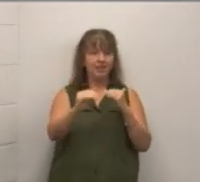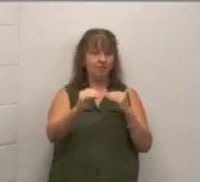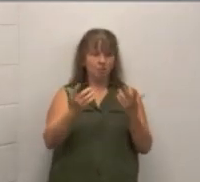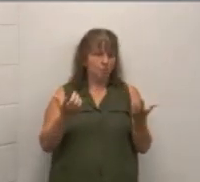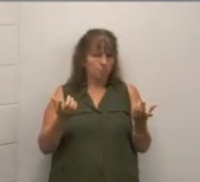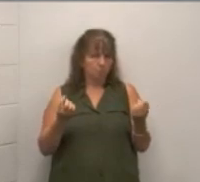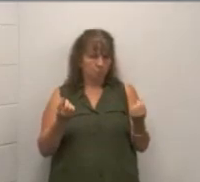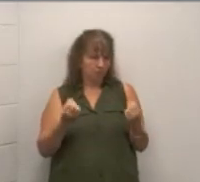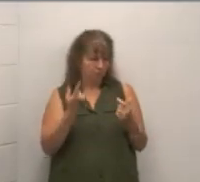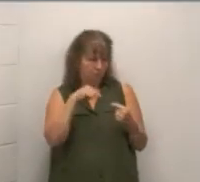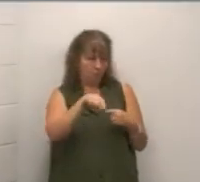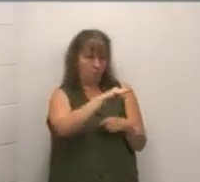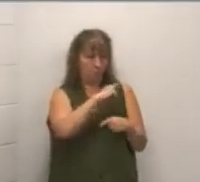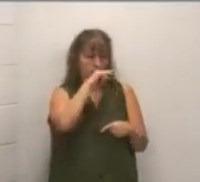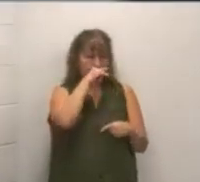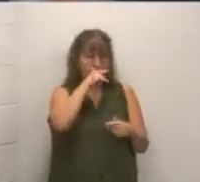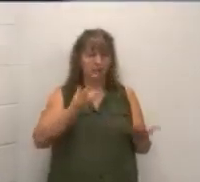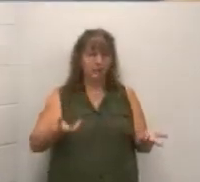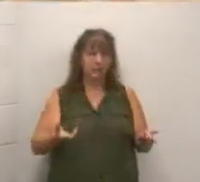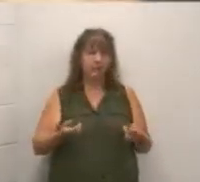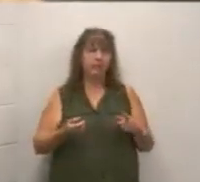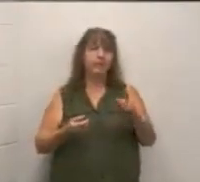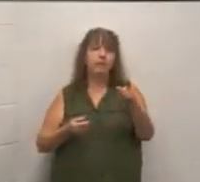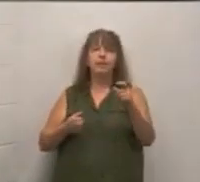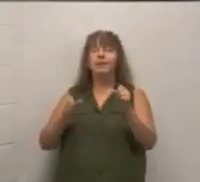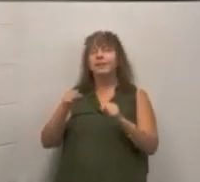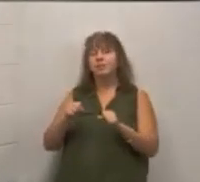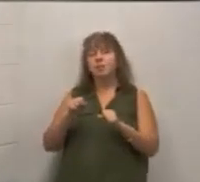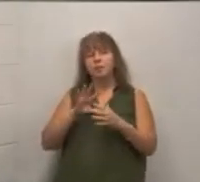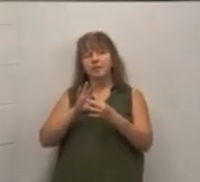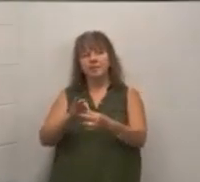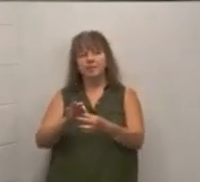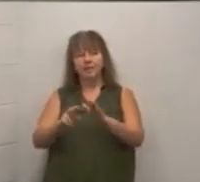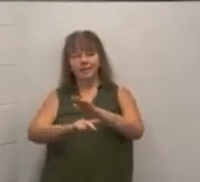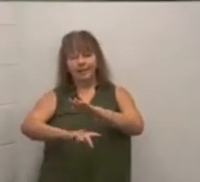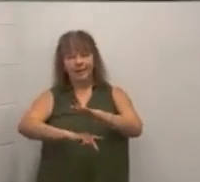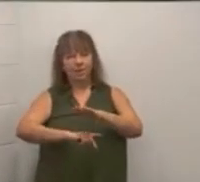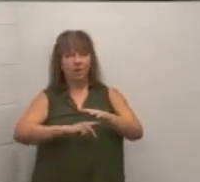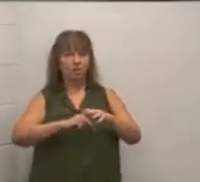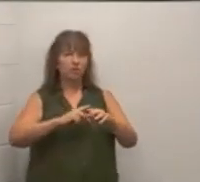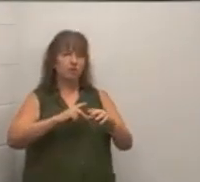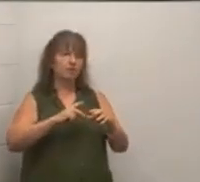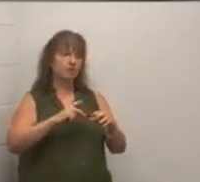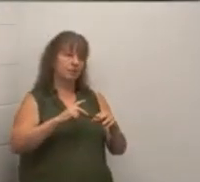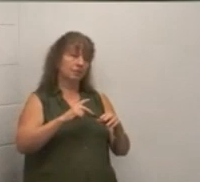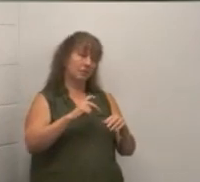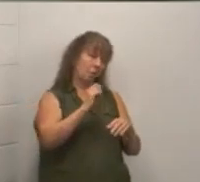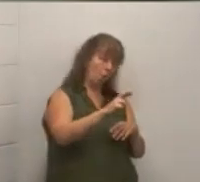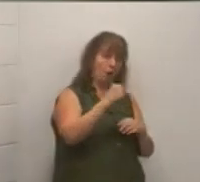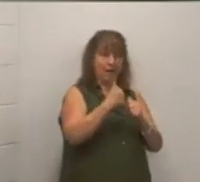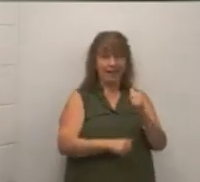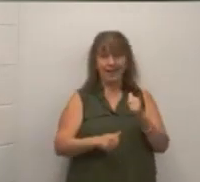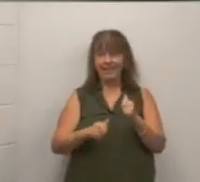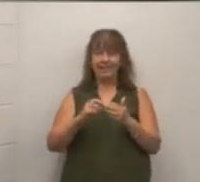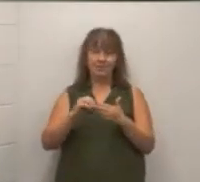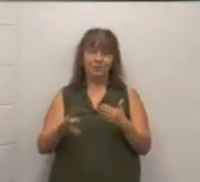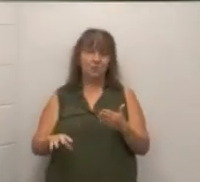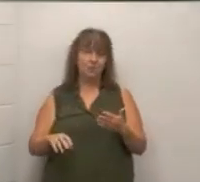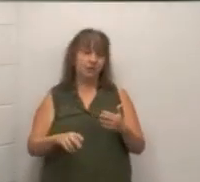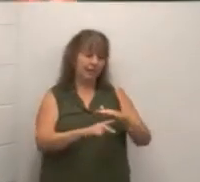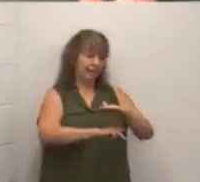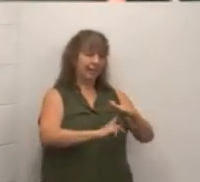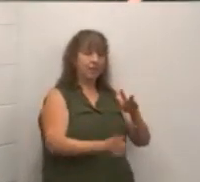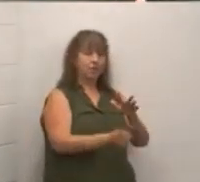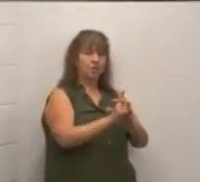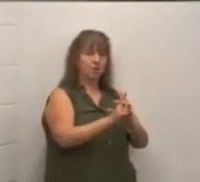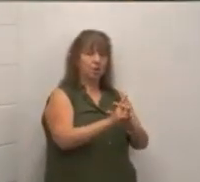Sure. This could be a question about kindergarten kids coming to us any year. Kindergarten children come to us